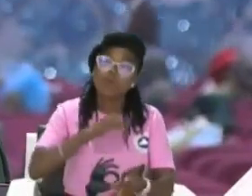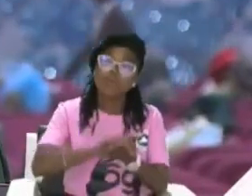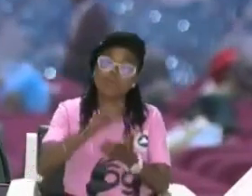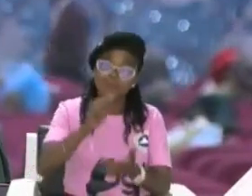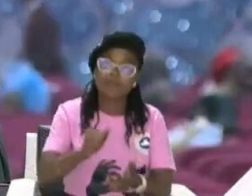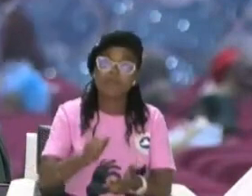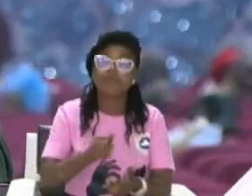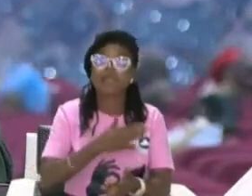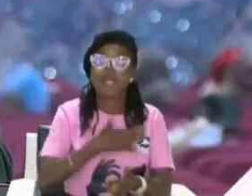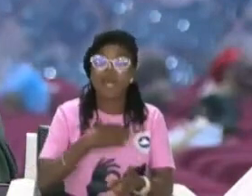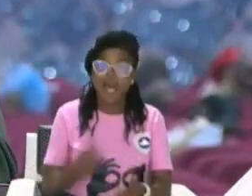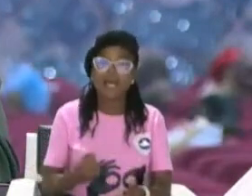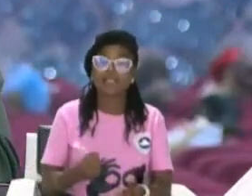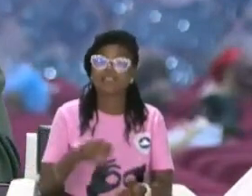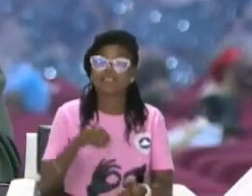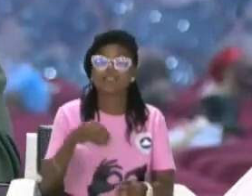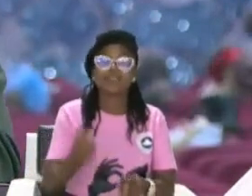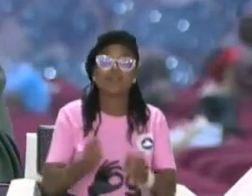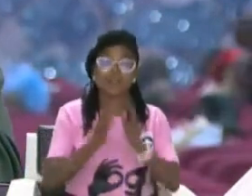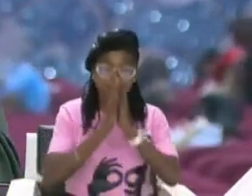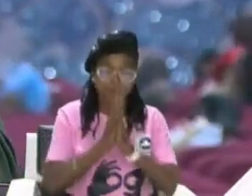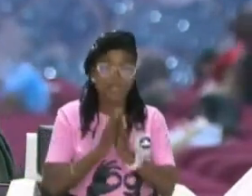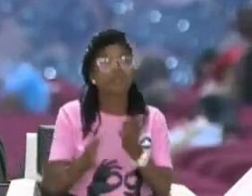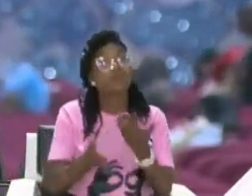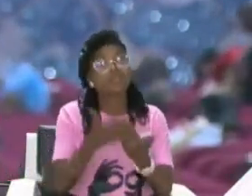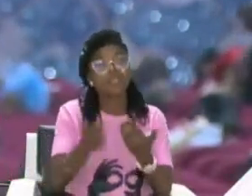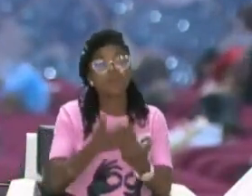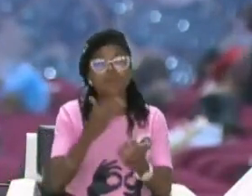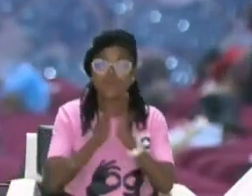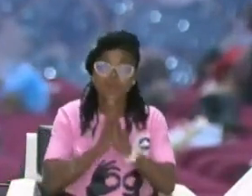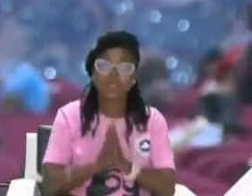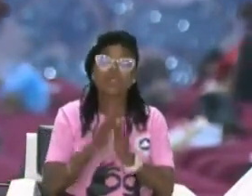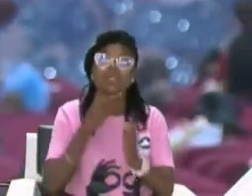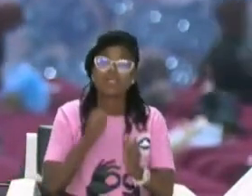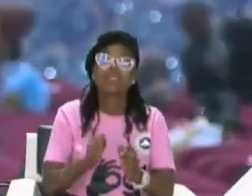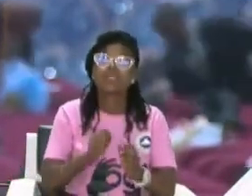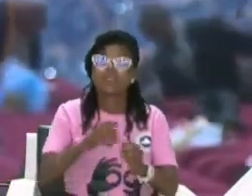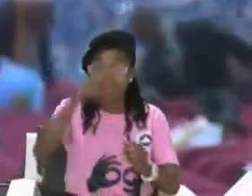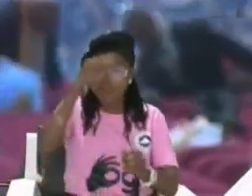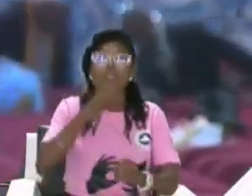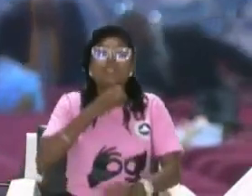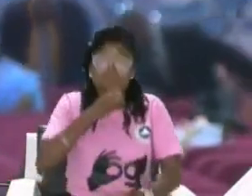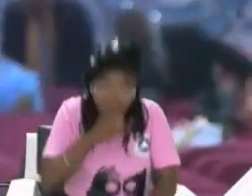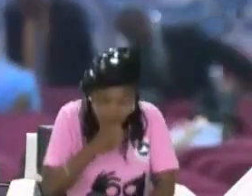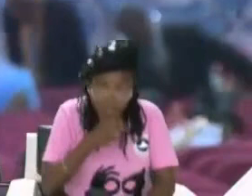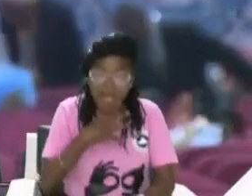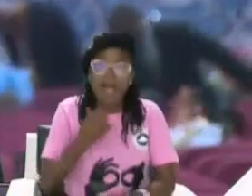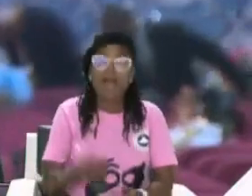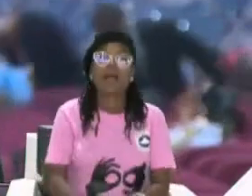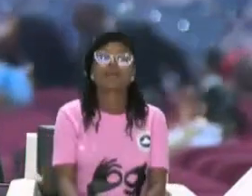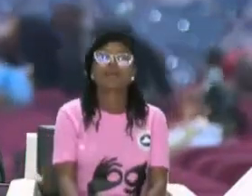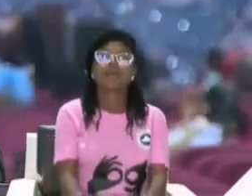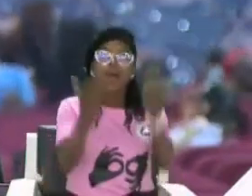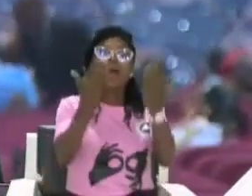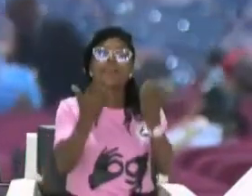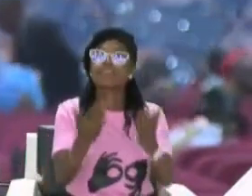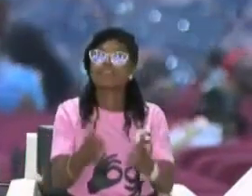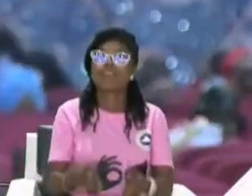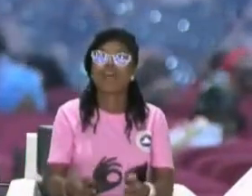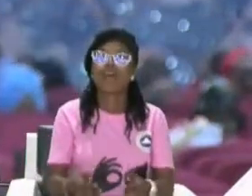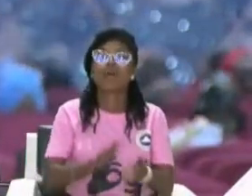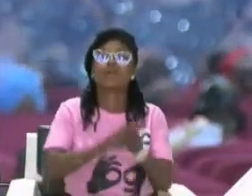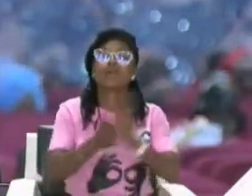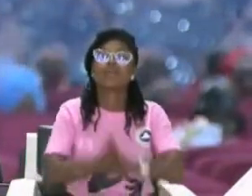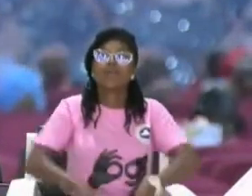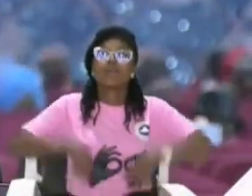his hands on the boy and prayed a simple prayer. The boy sneezed, came back to life, and said to